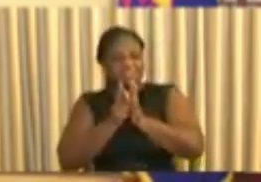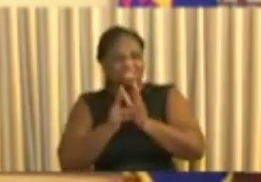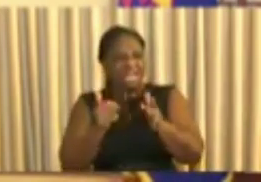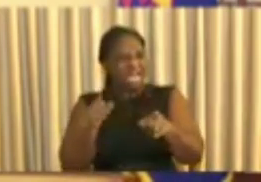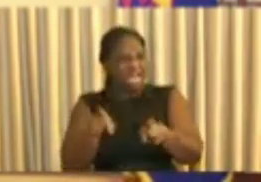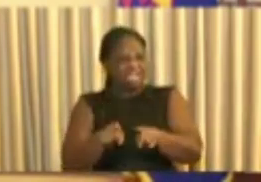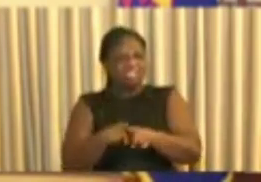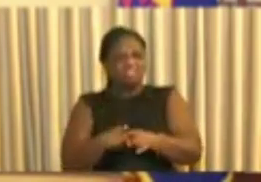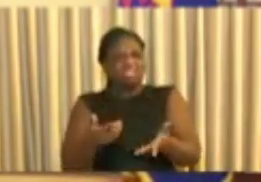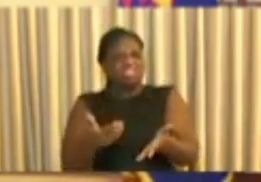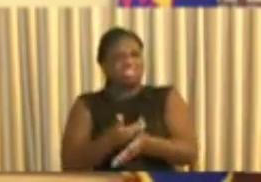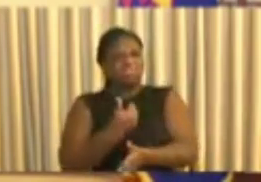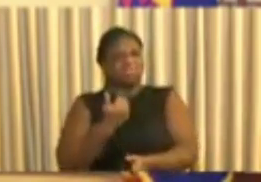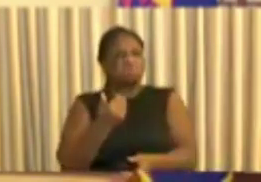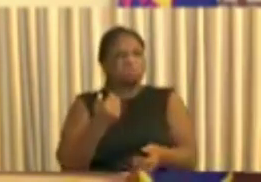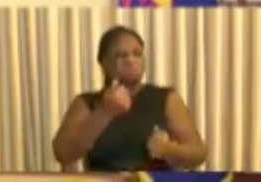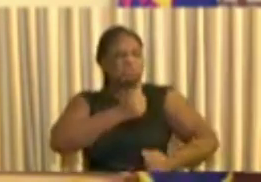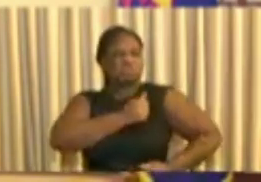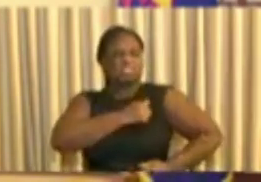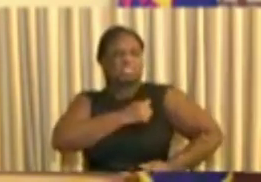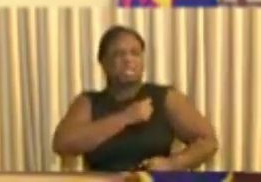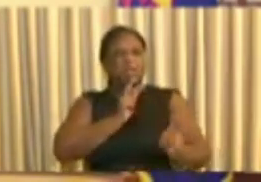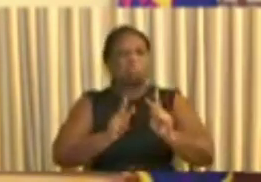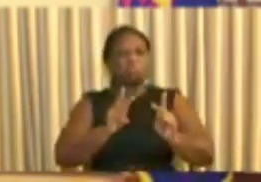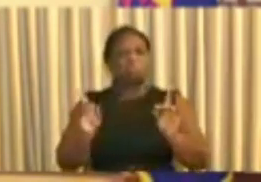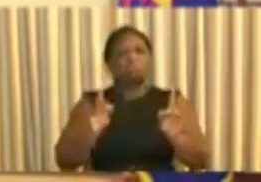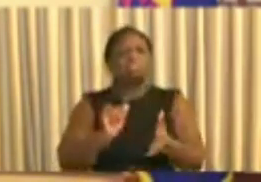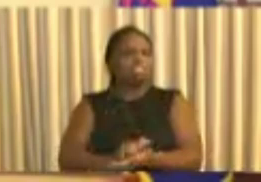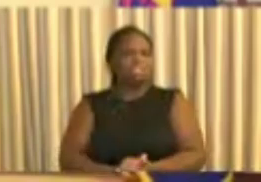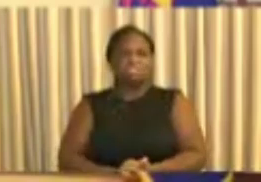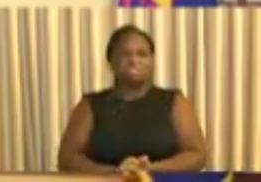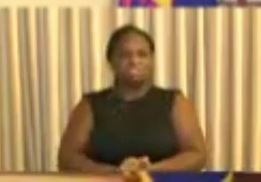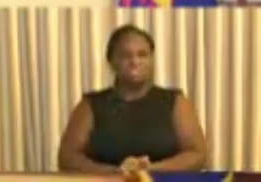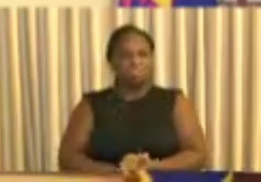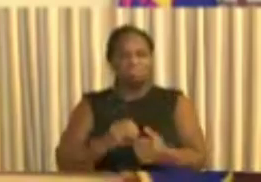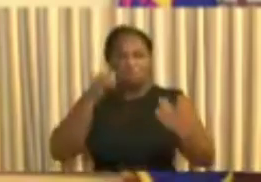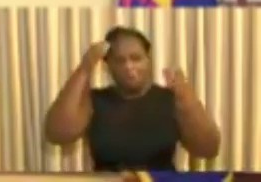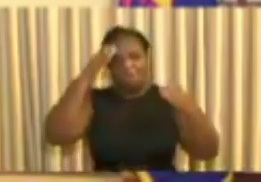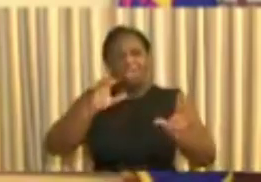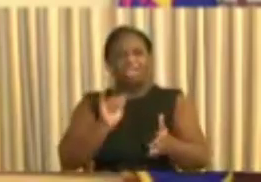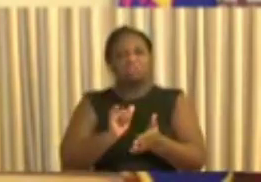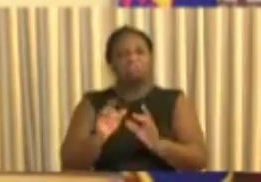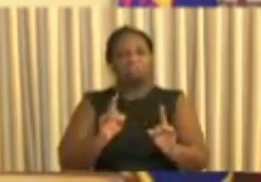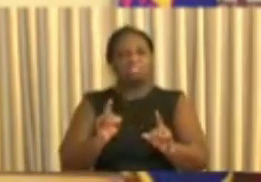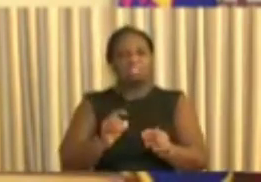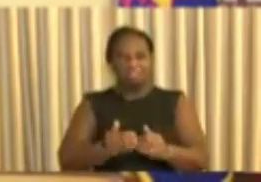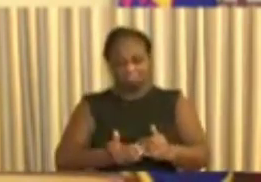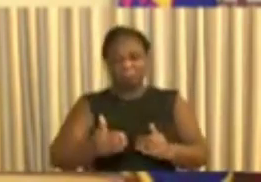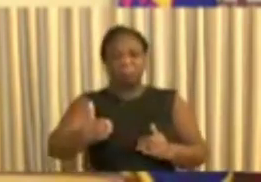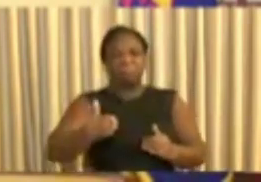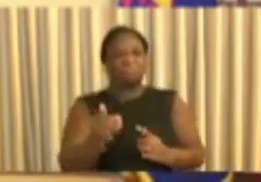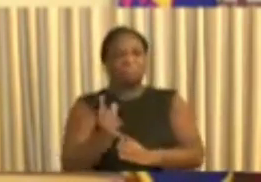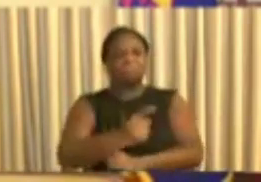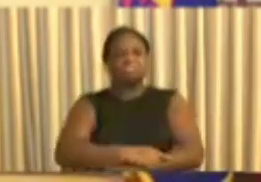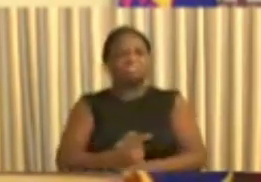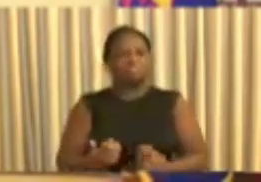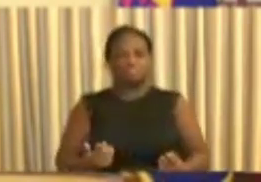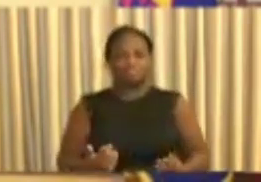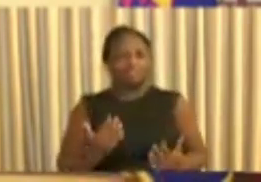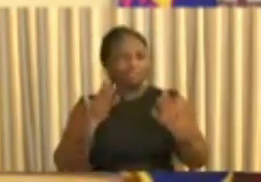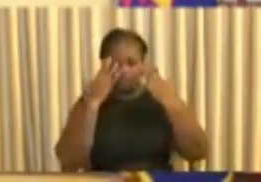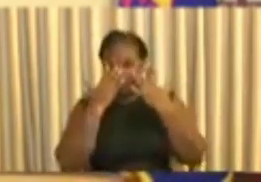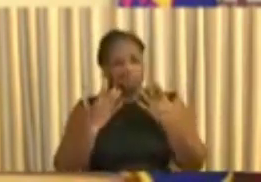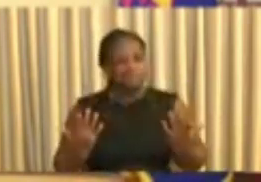there were new incidents by Ghanaian security personnel which have occurred during the course of this past week. It